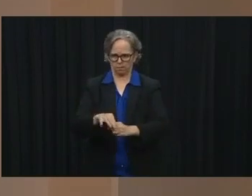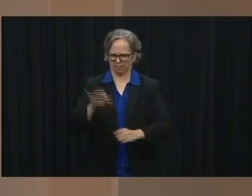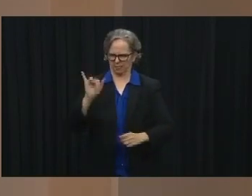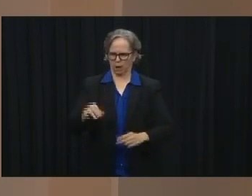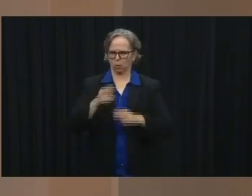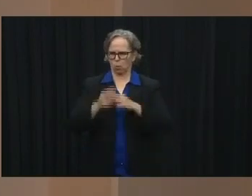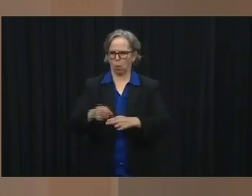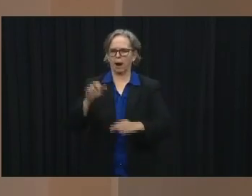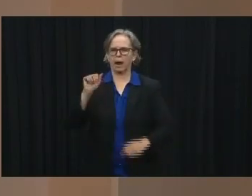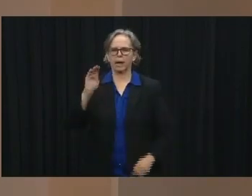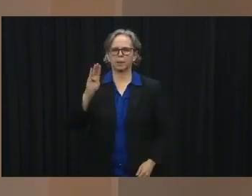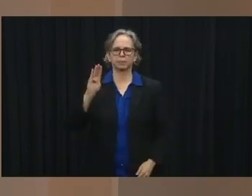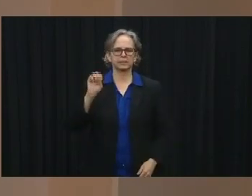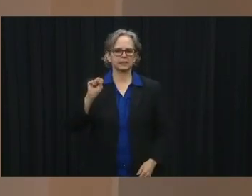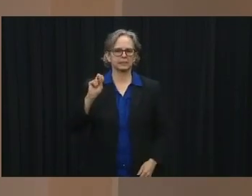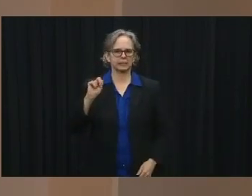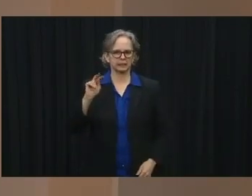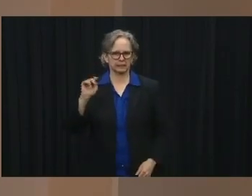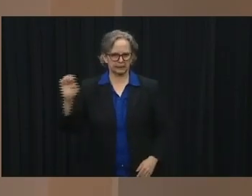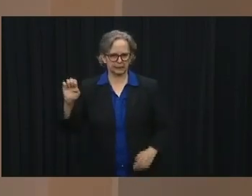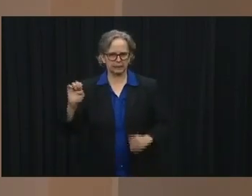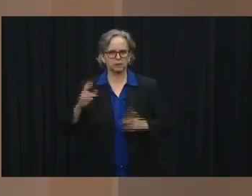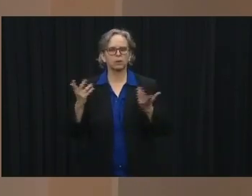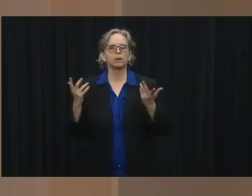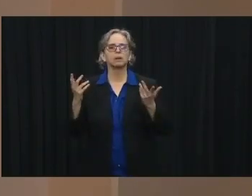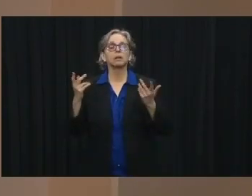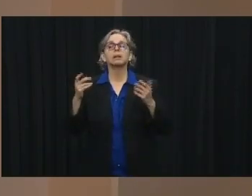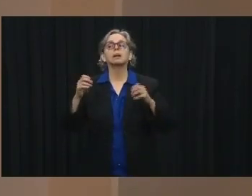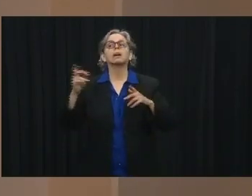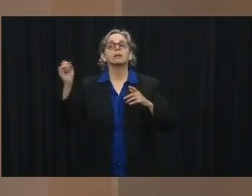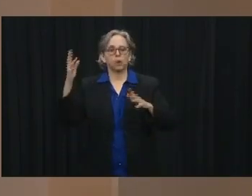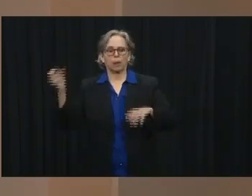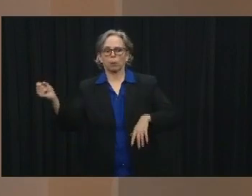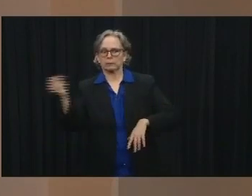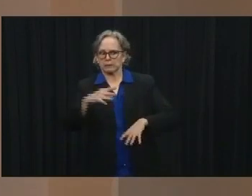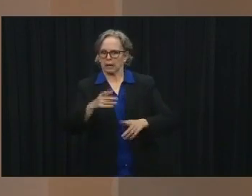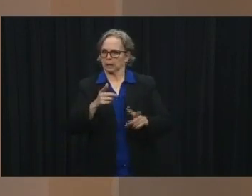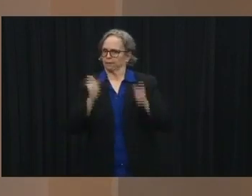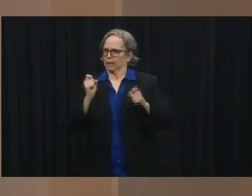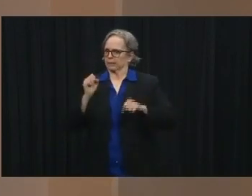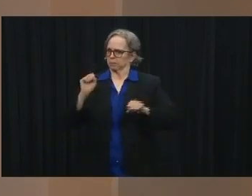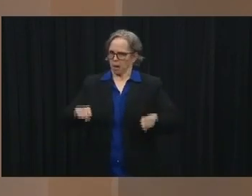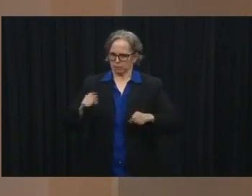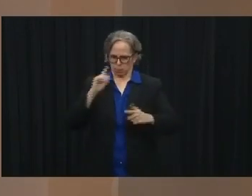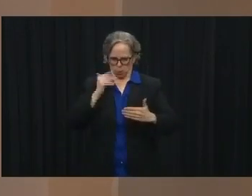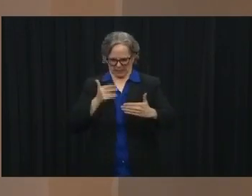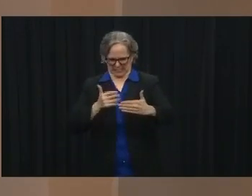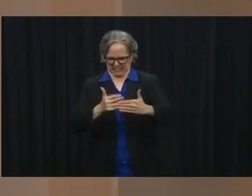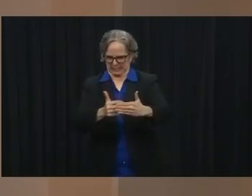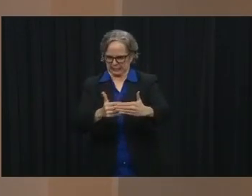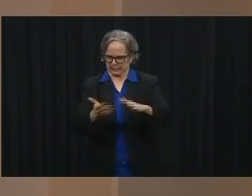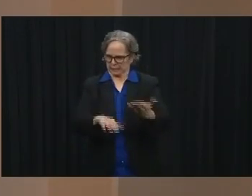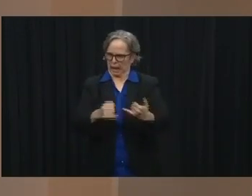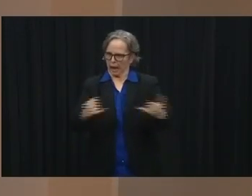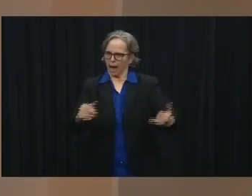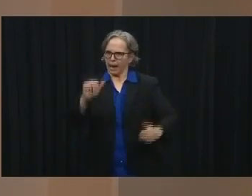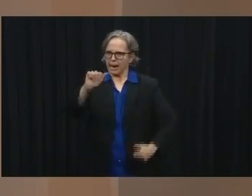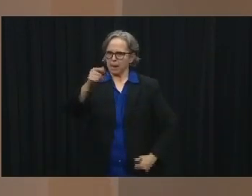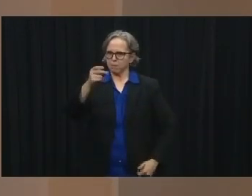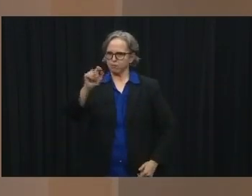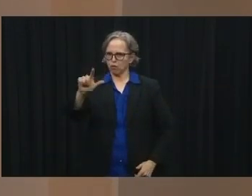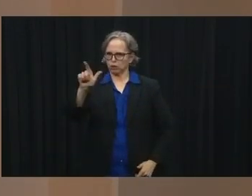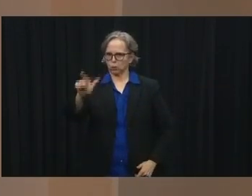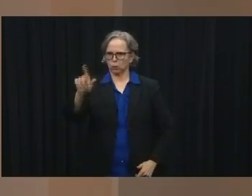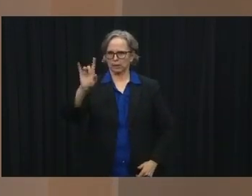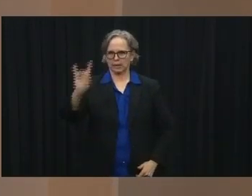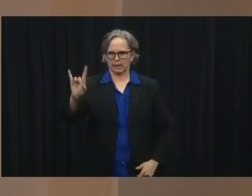can. I was also contacted several times, and Governor and I hear this. We hear